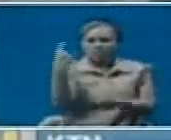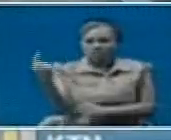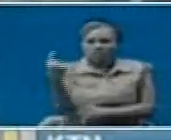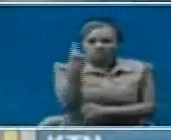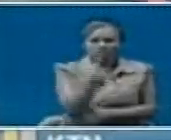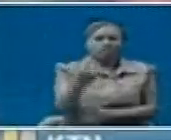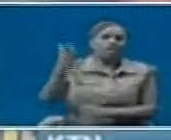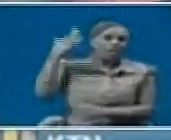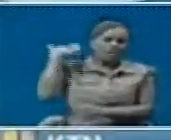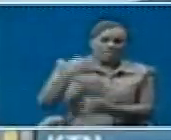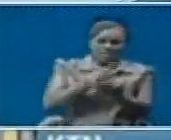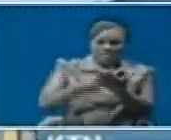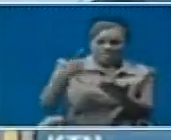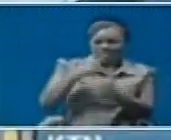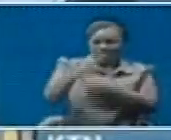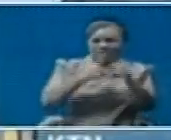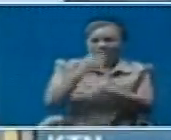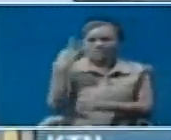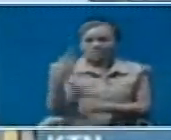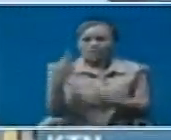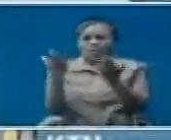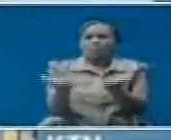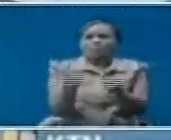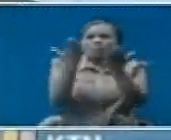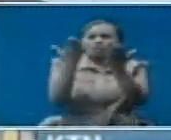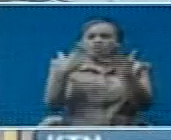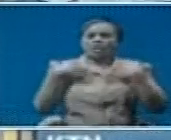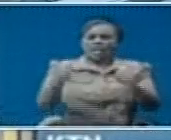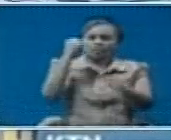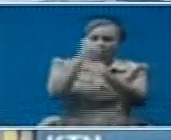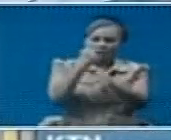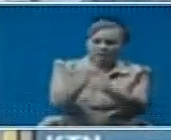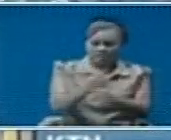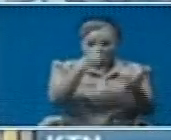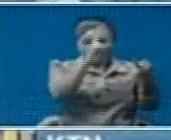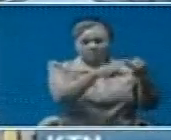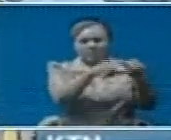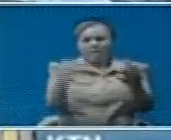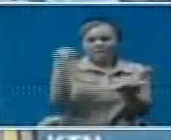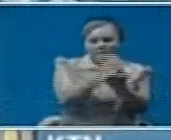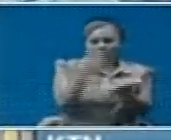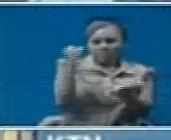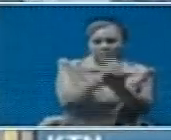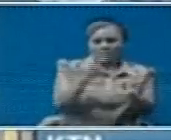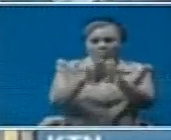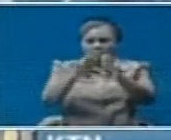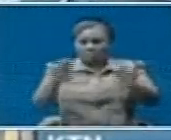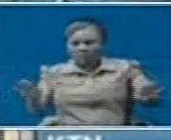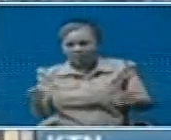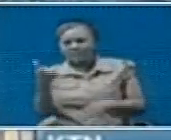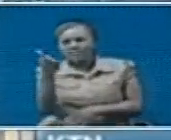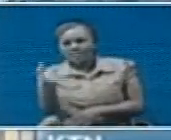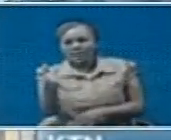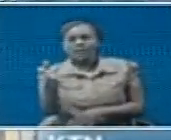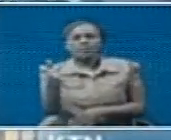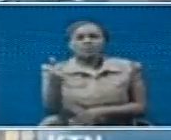the last 3 years. The issue of promotions for health workers, the issues for employment into permanent and pensionable terms and conditions of